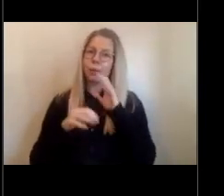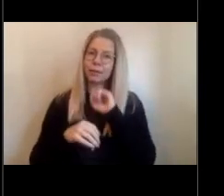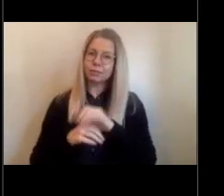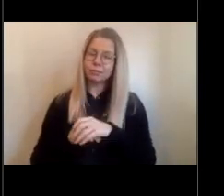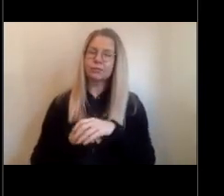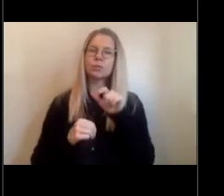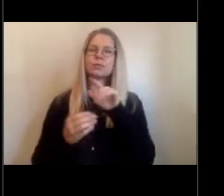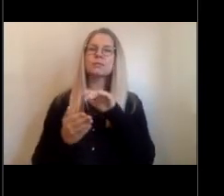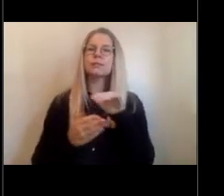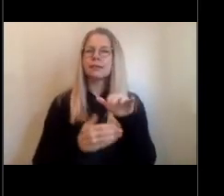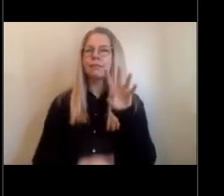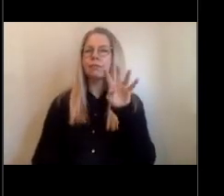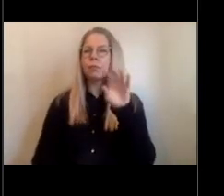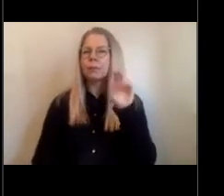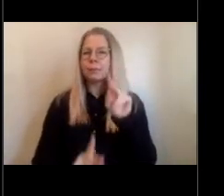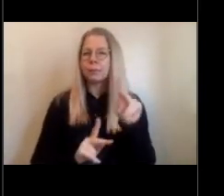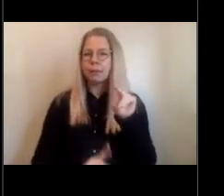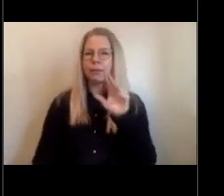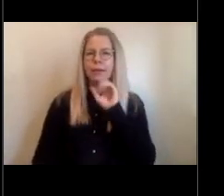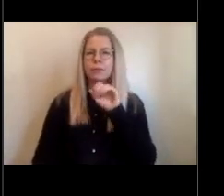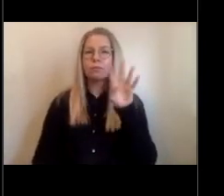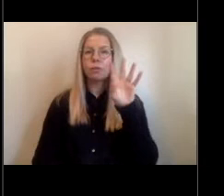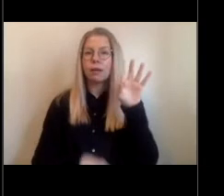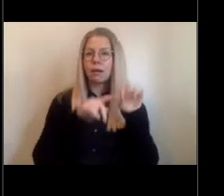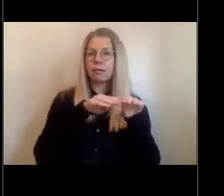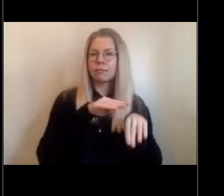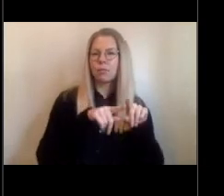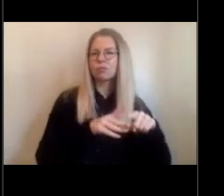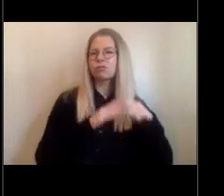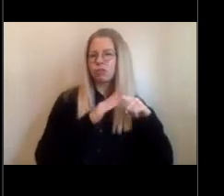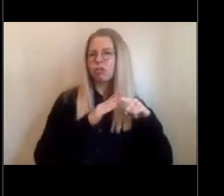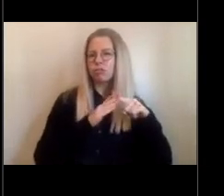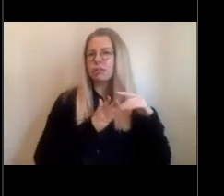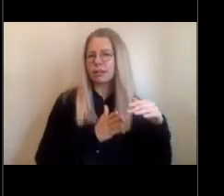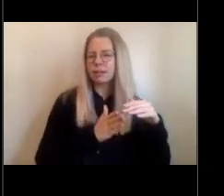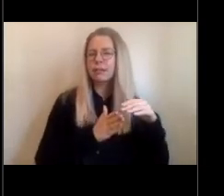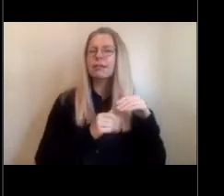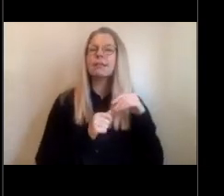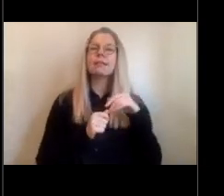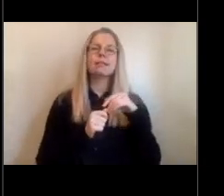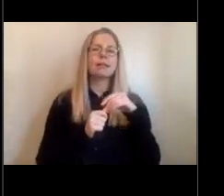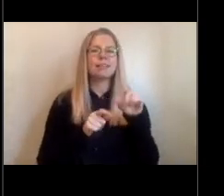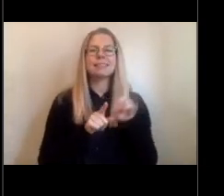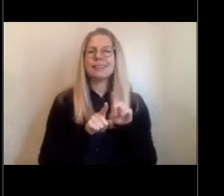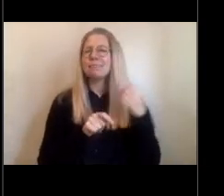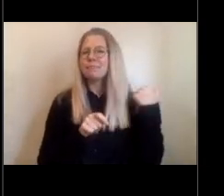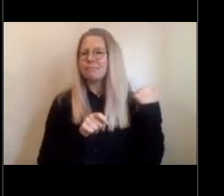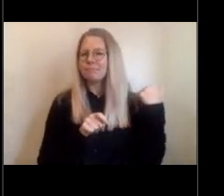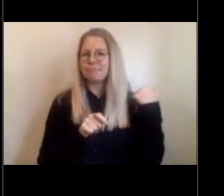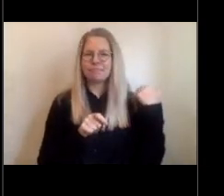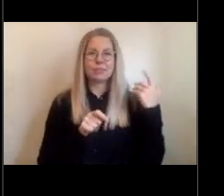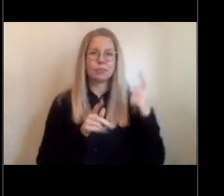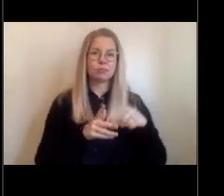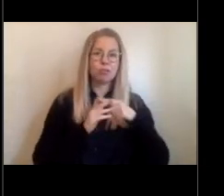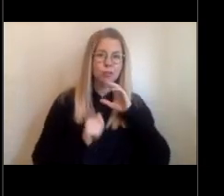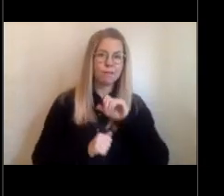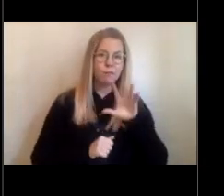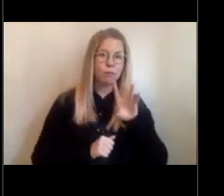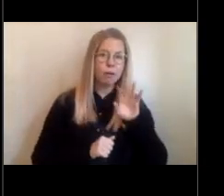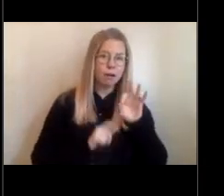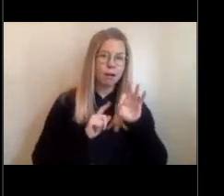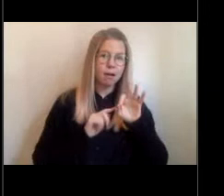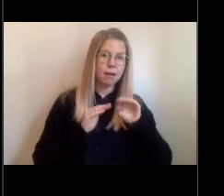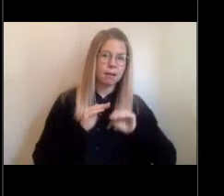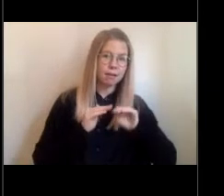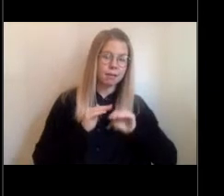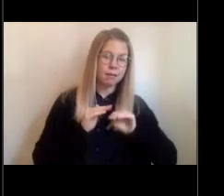at age 49 or younger at the beginning. And again, the scientists followed these guys for 40 years. So kept checking in with them for